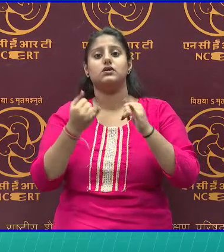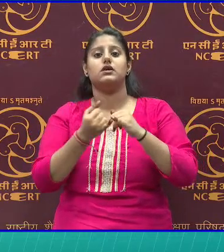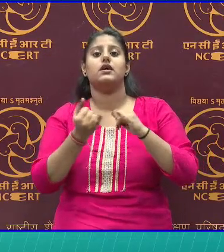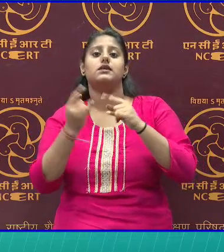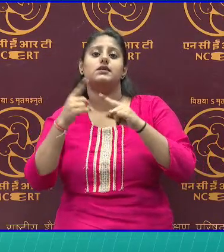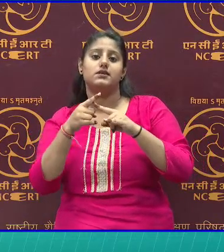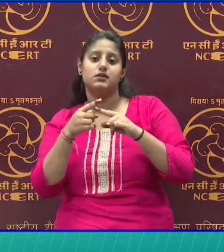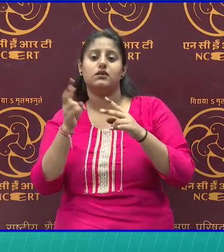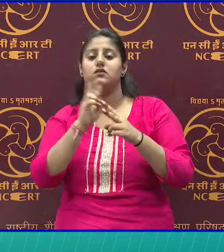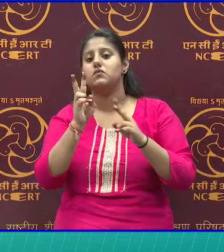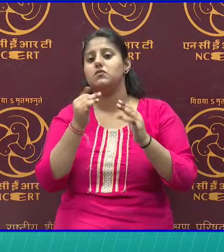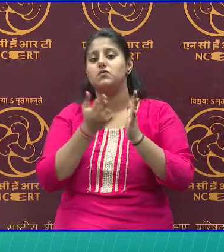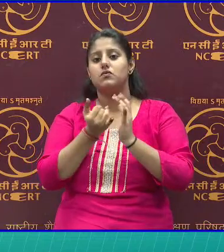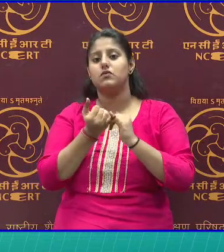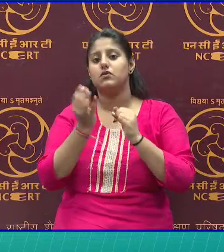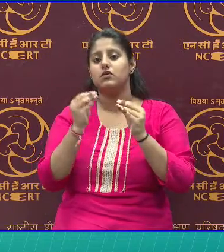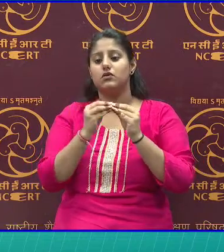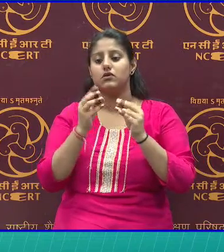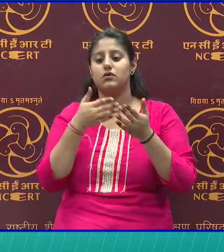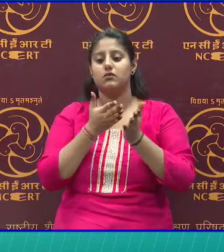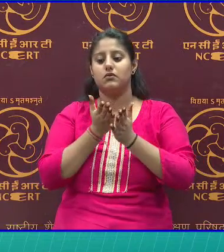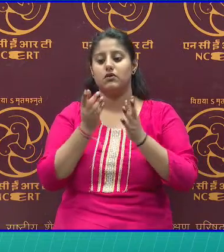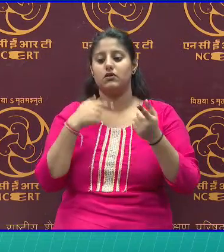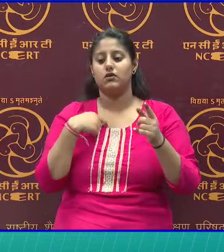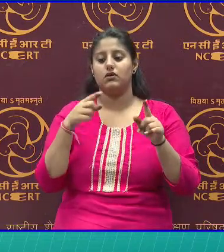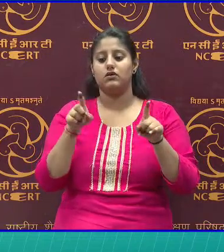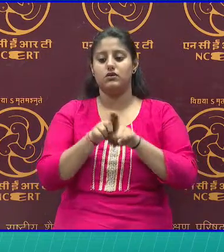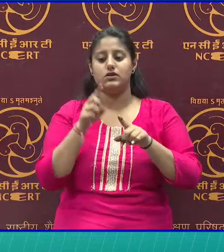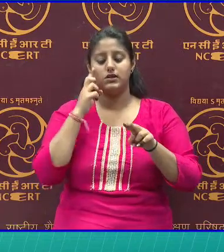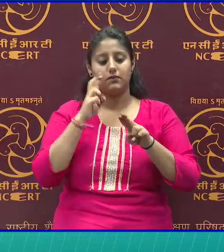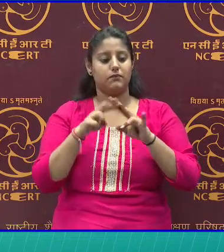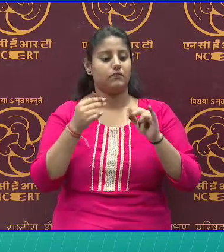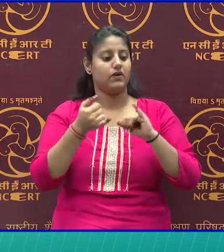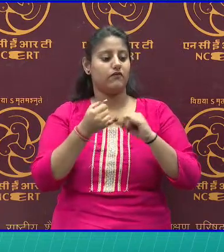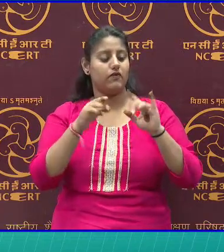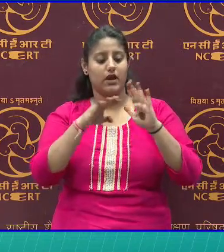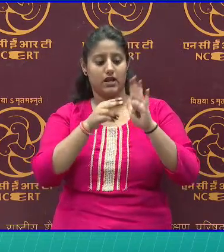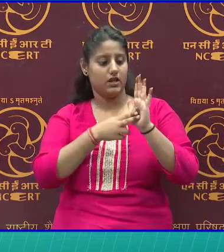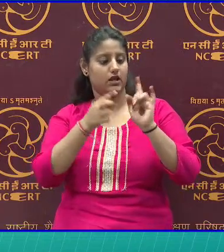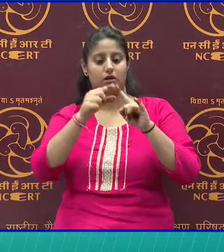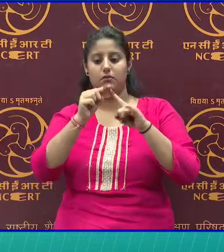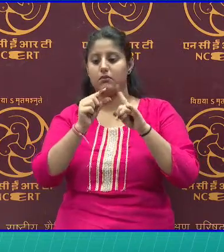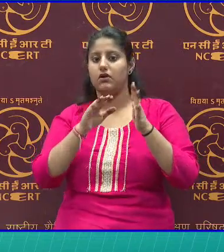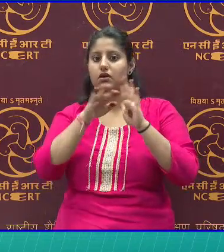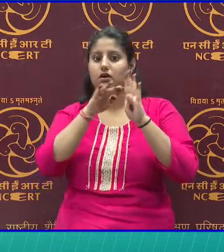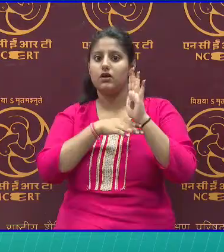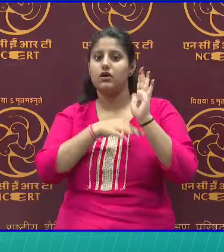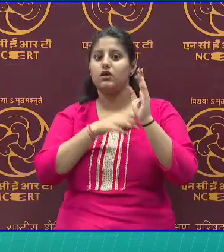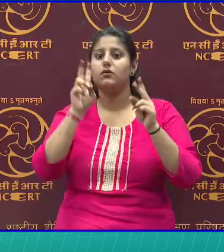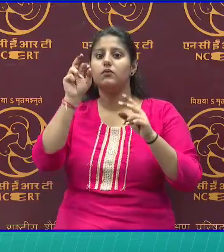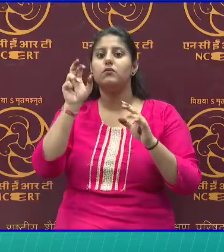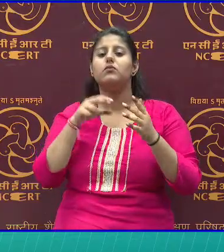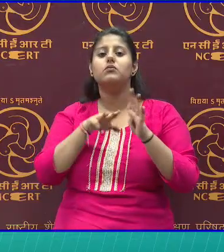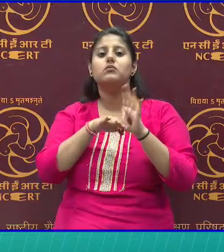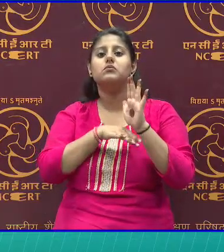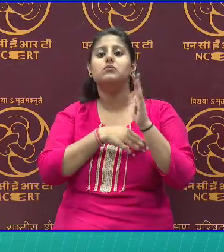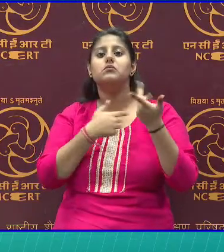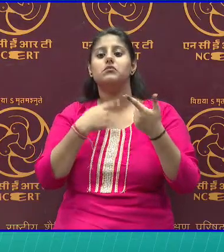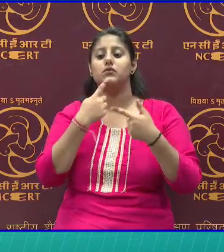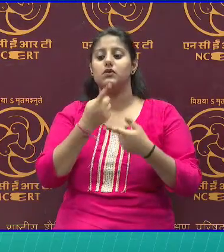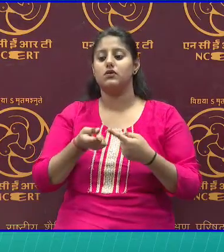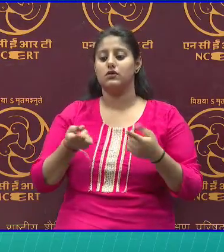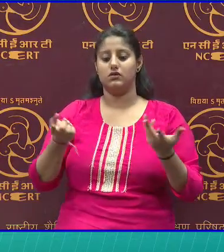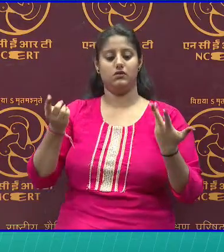example, as Professor Srinivasan was talking about the social experiments, here we are giving children a basics of it. Right. Like they are doing a survey